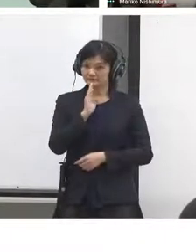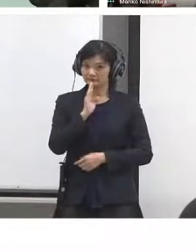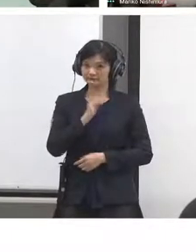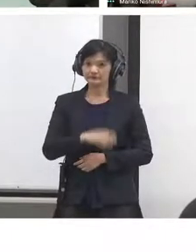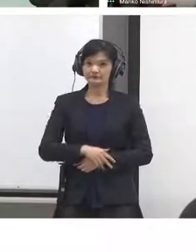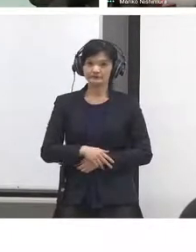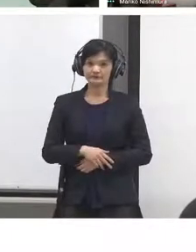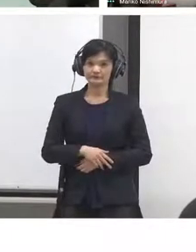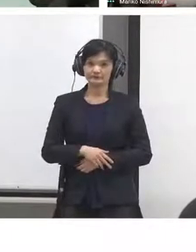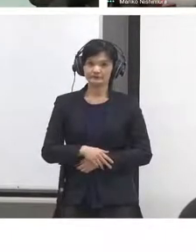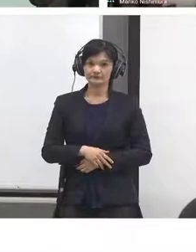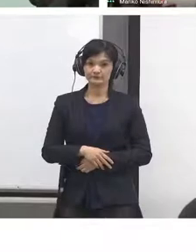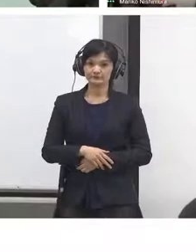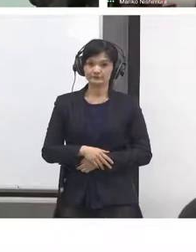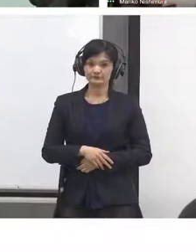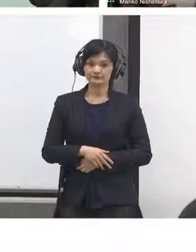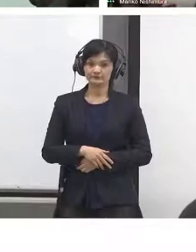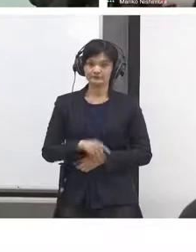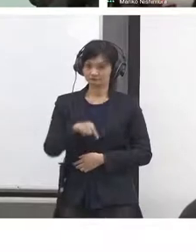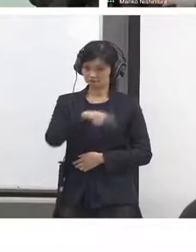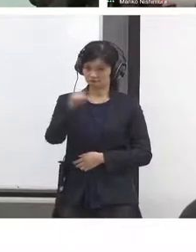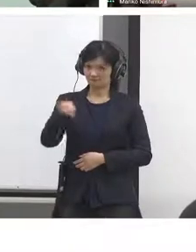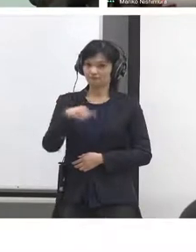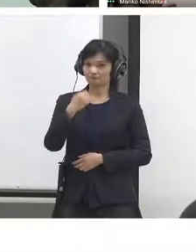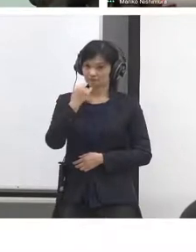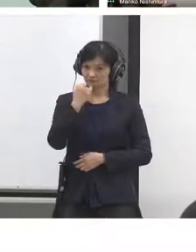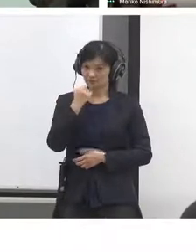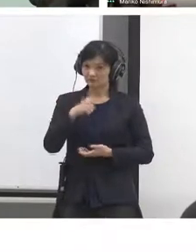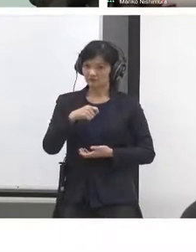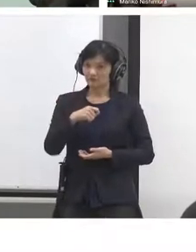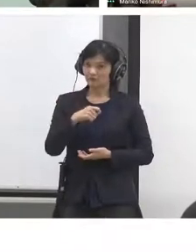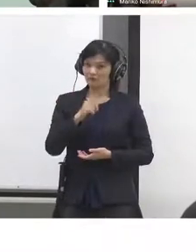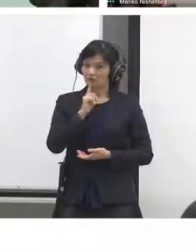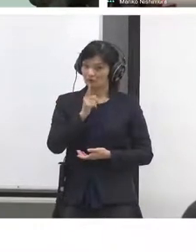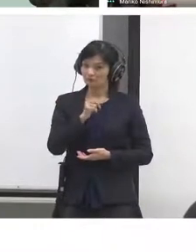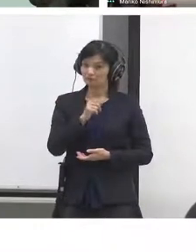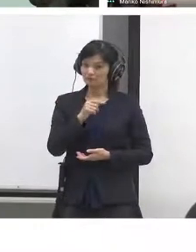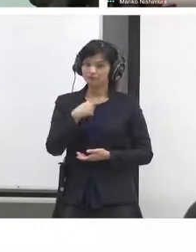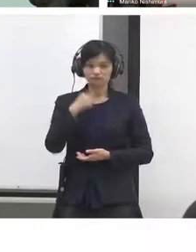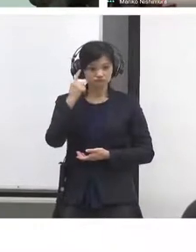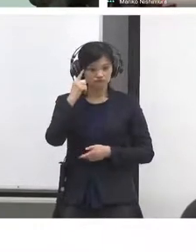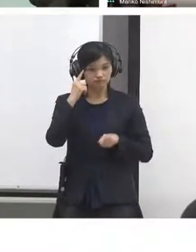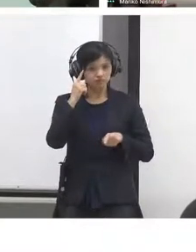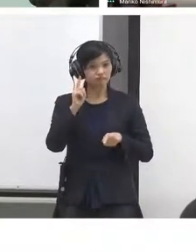one is good, maybe we can do that too. It's more like, oh yeah, the way